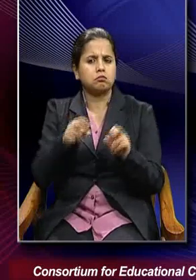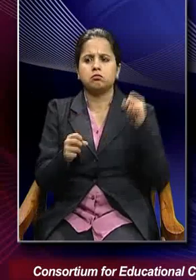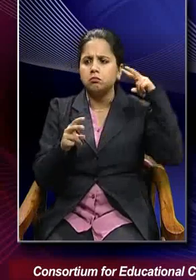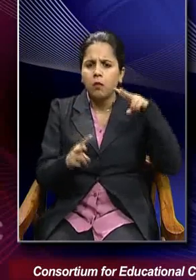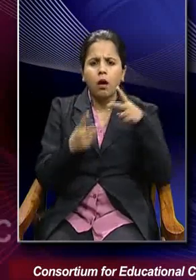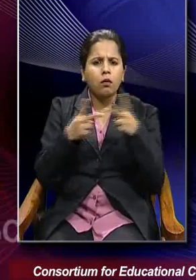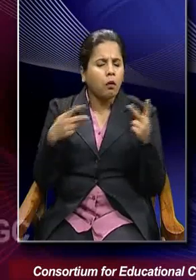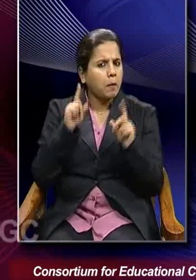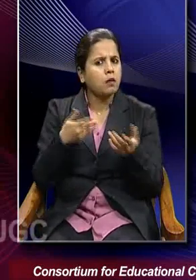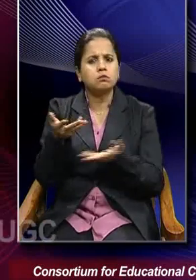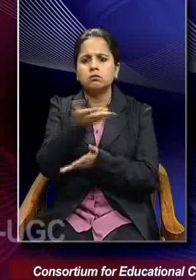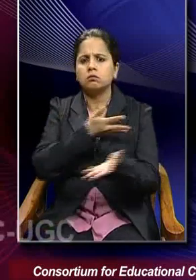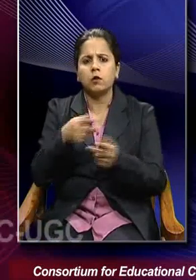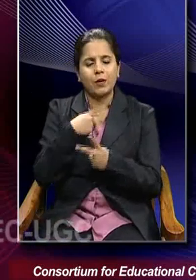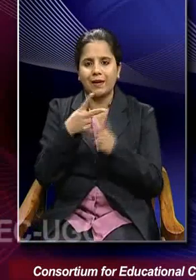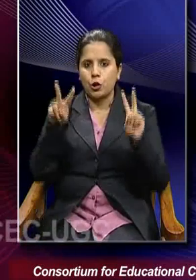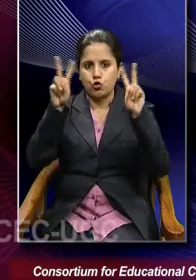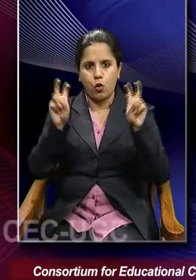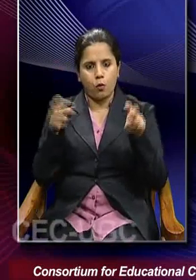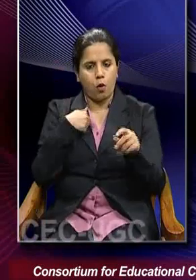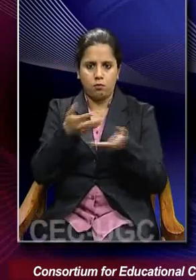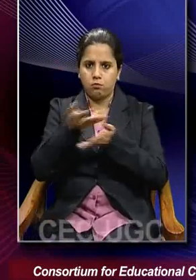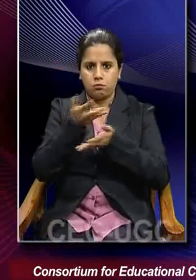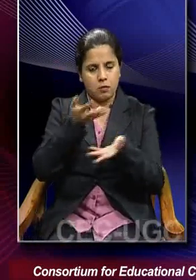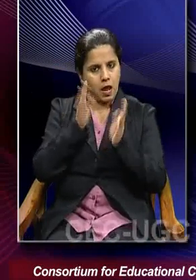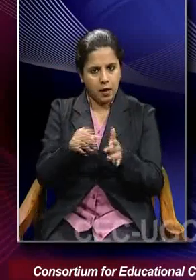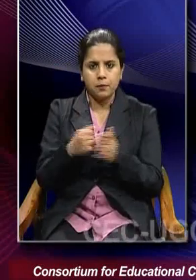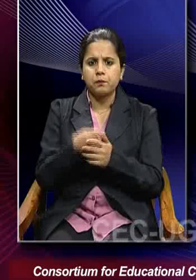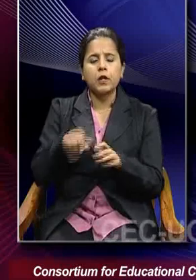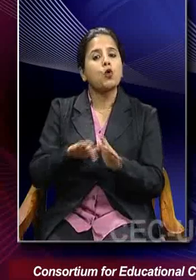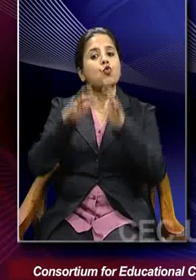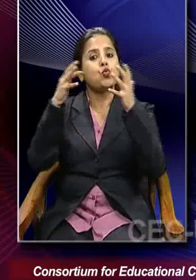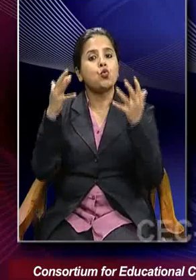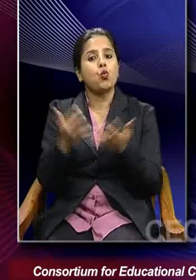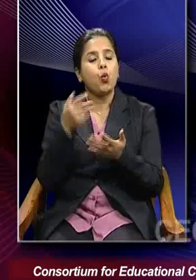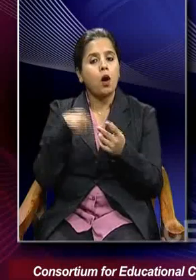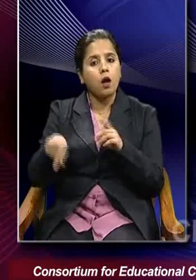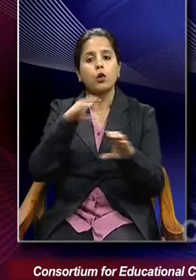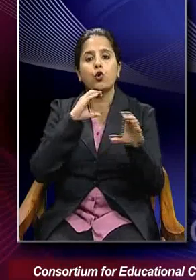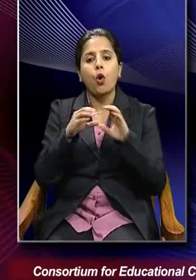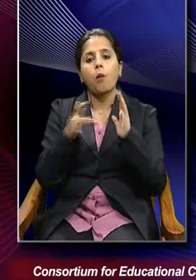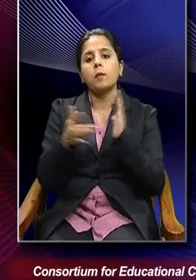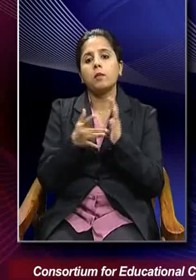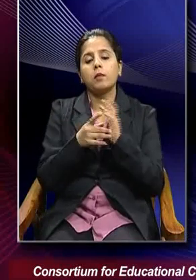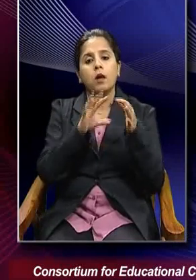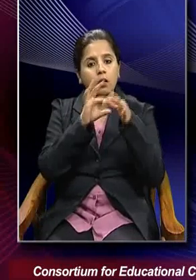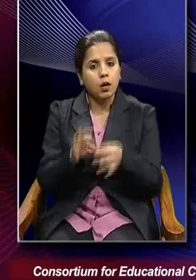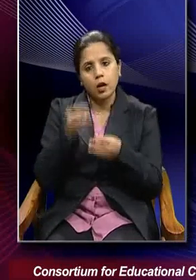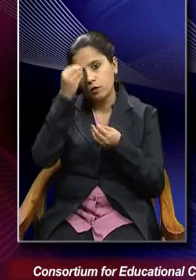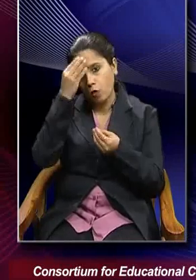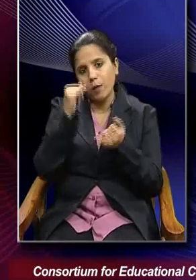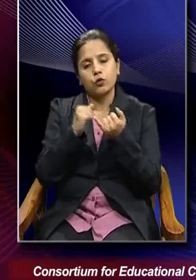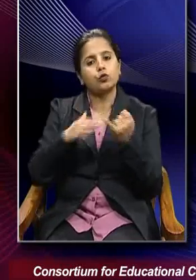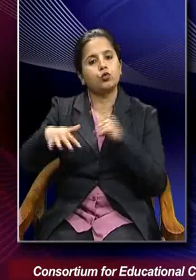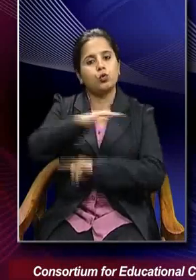discuss when we discuss the various themes of the World Telecommunication and Information